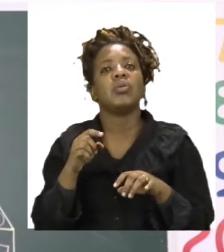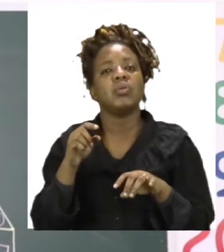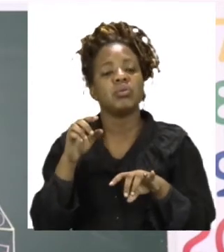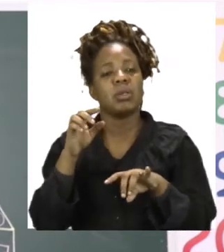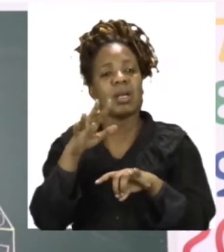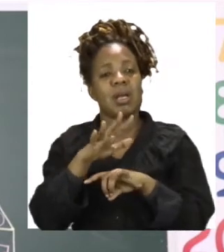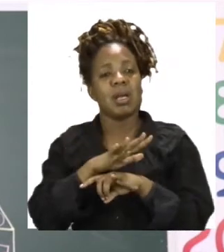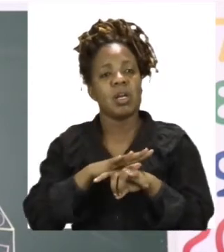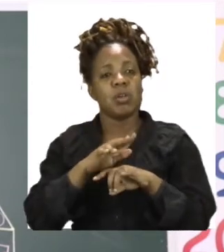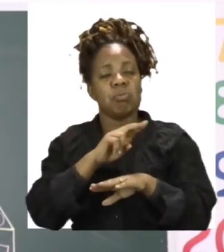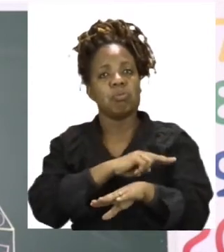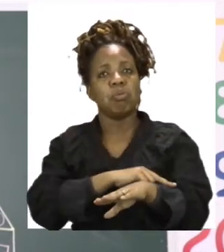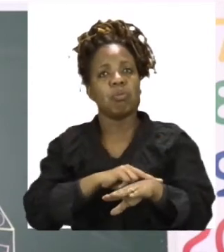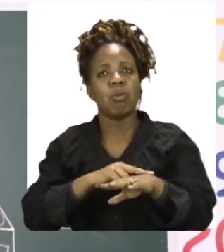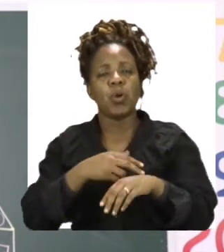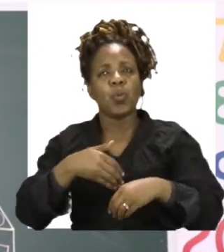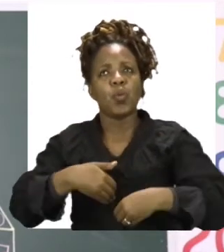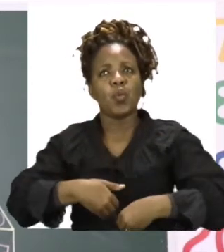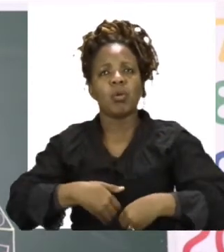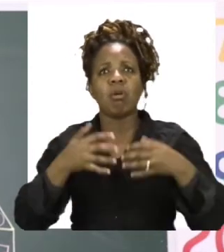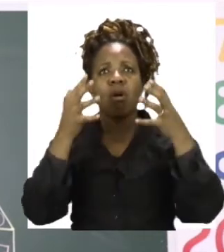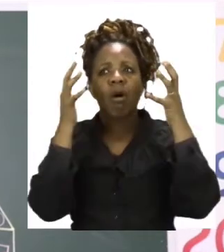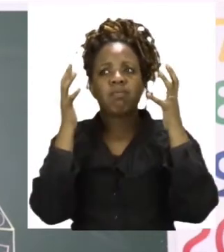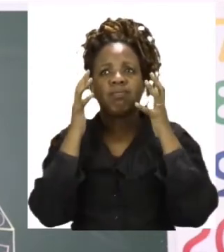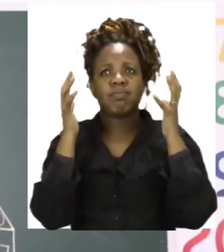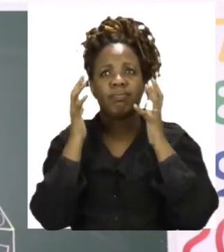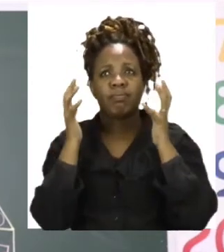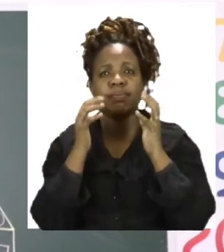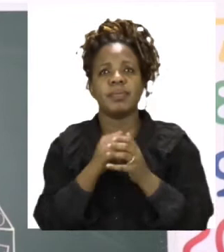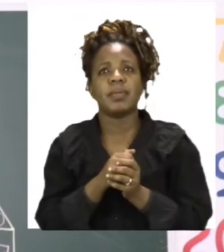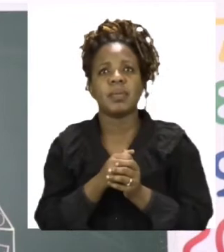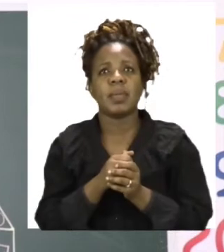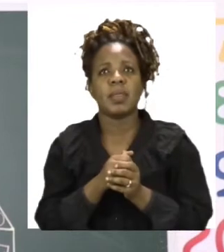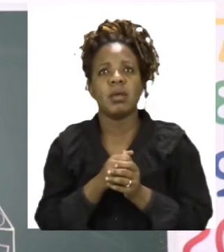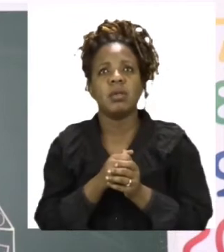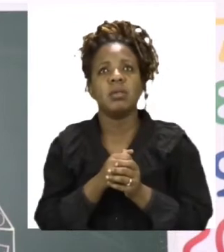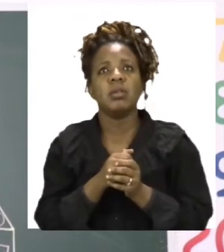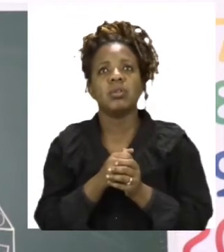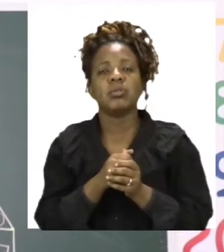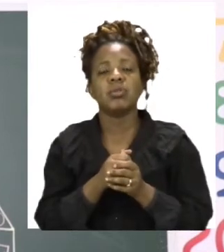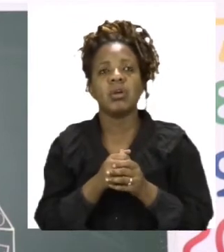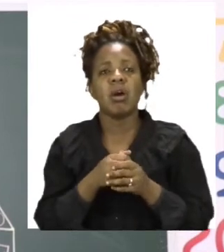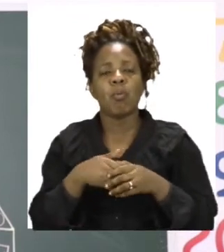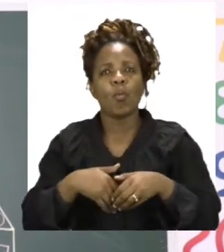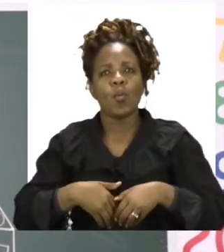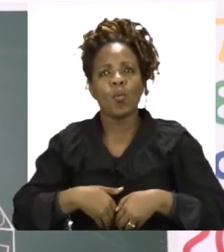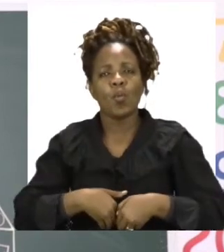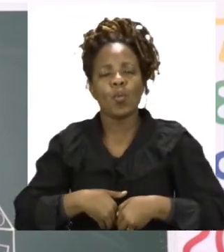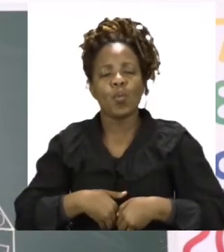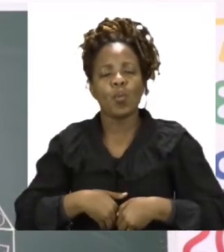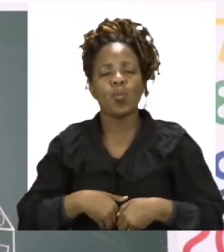hungry lion. Now, the hungry lion has been waiting for Petrus.